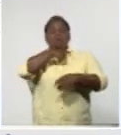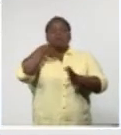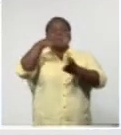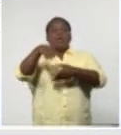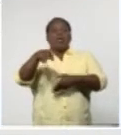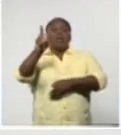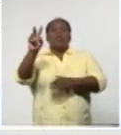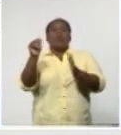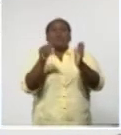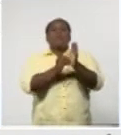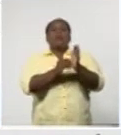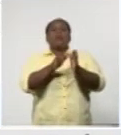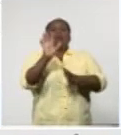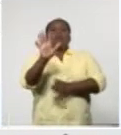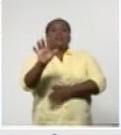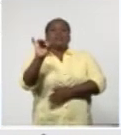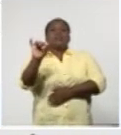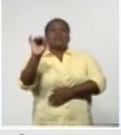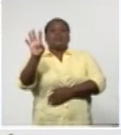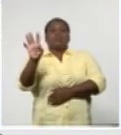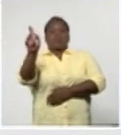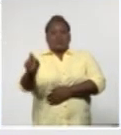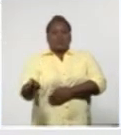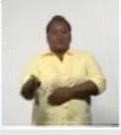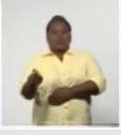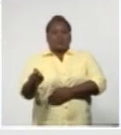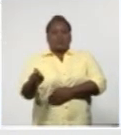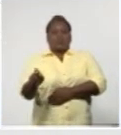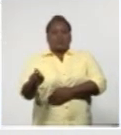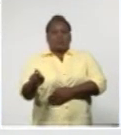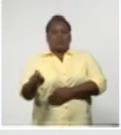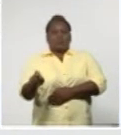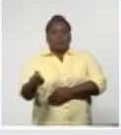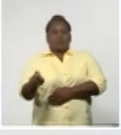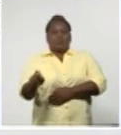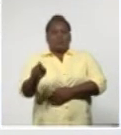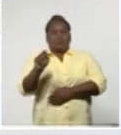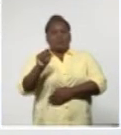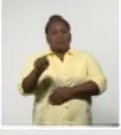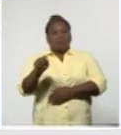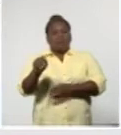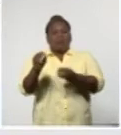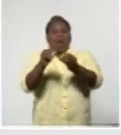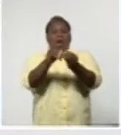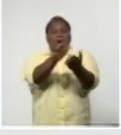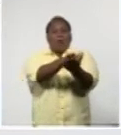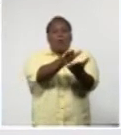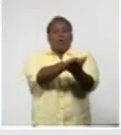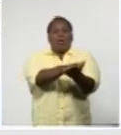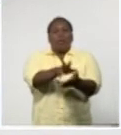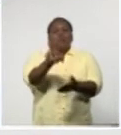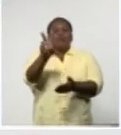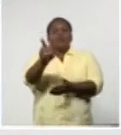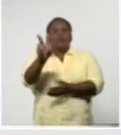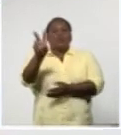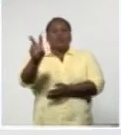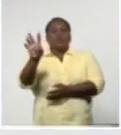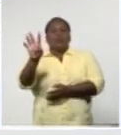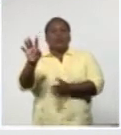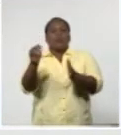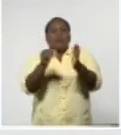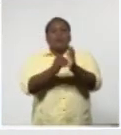49.76% of confirmed cases in the world. And yesterday, 2,564 people died,